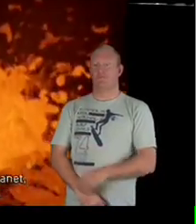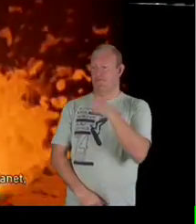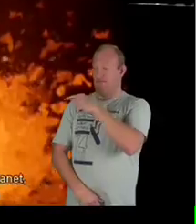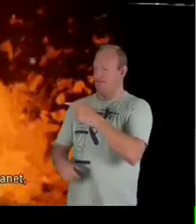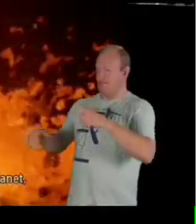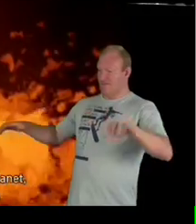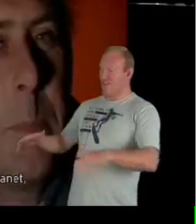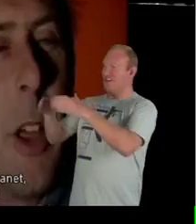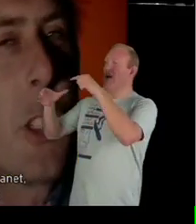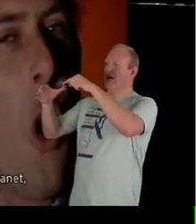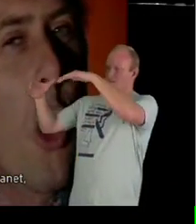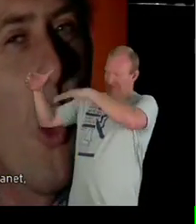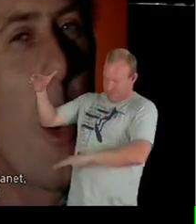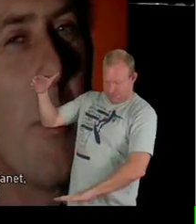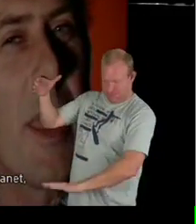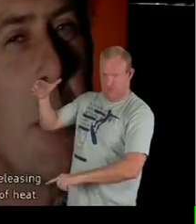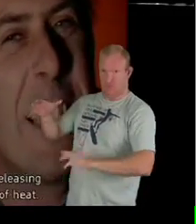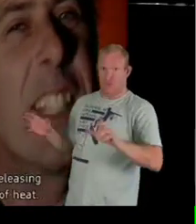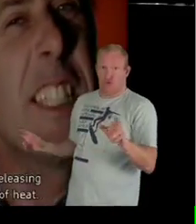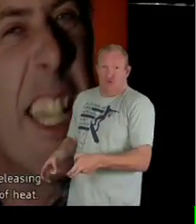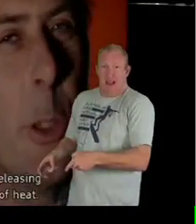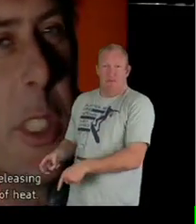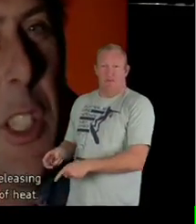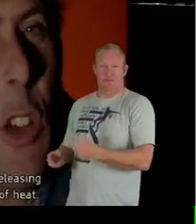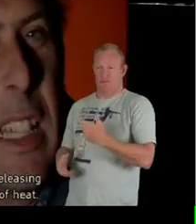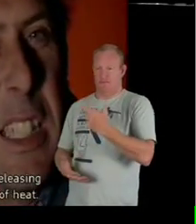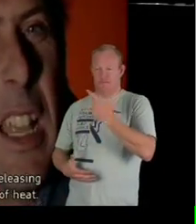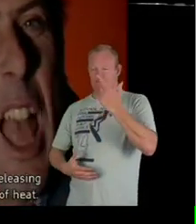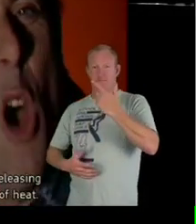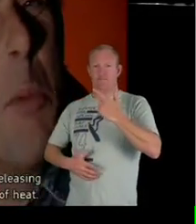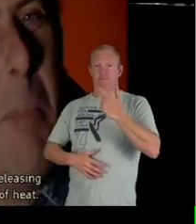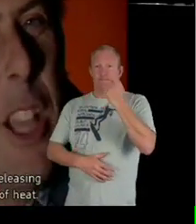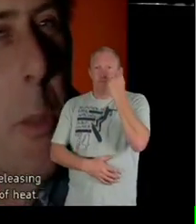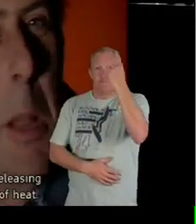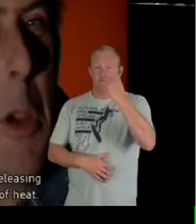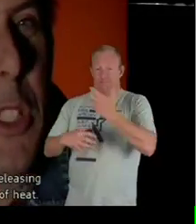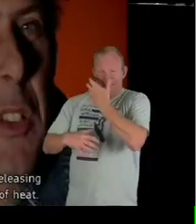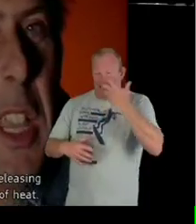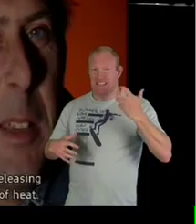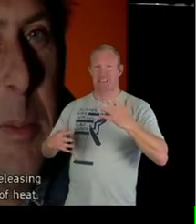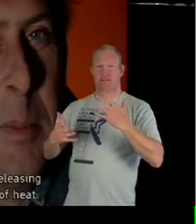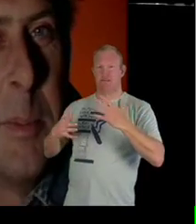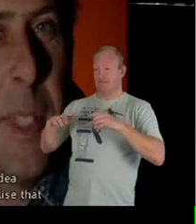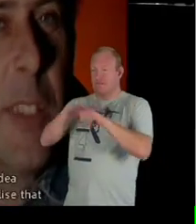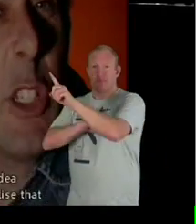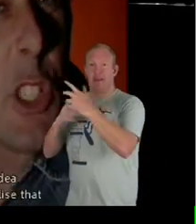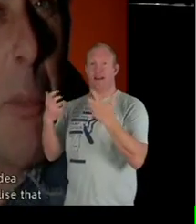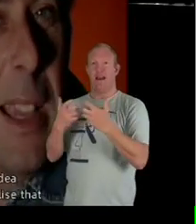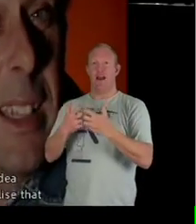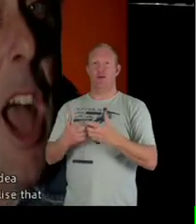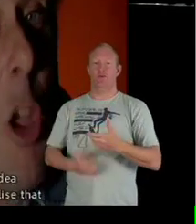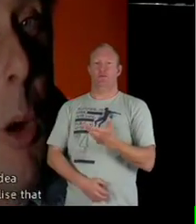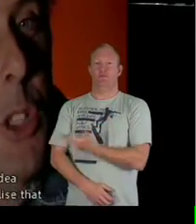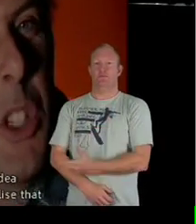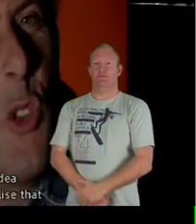Trapped within our planet, Earth's hot core has been continuously releasing unimaginable amounts of heat. It gives you some